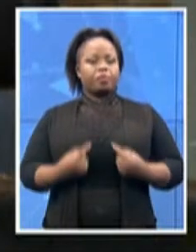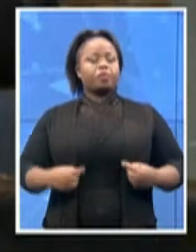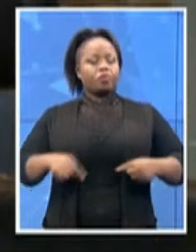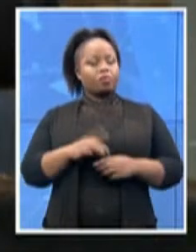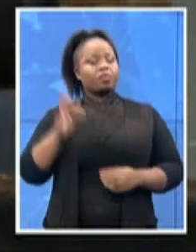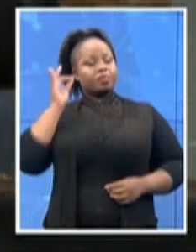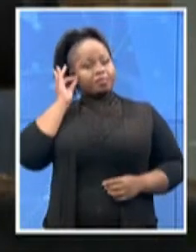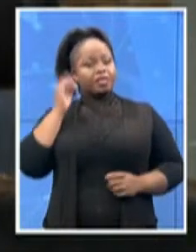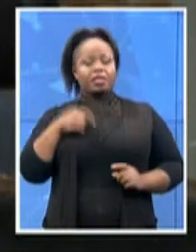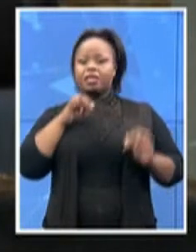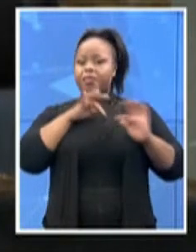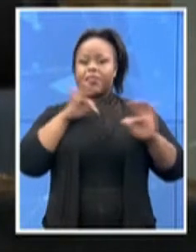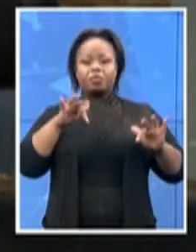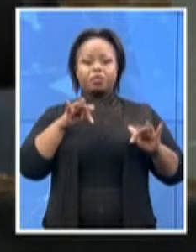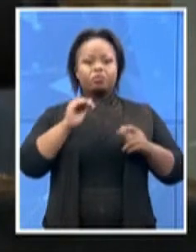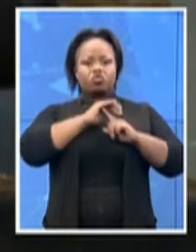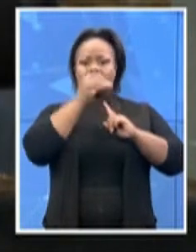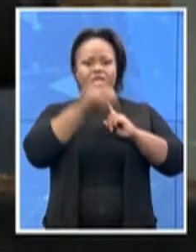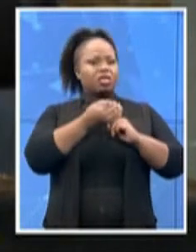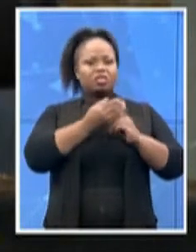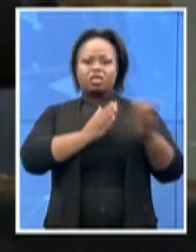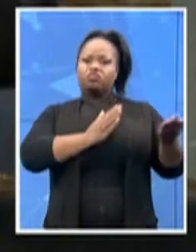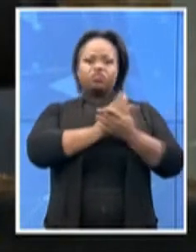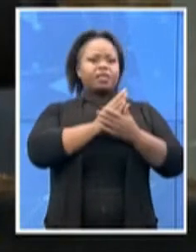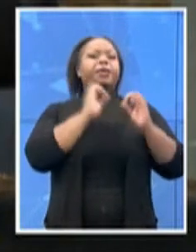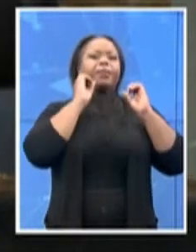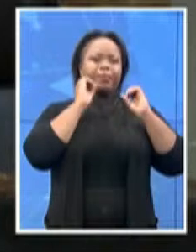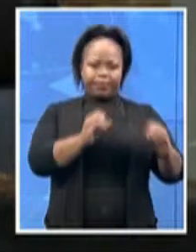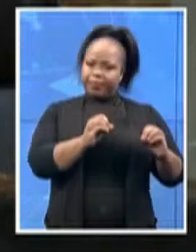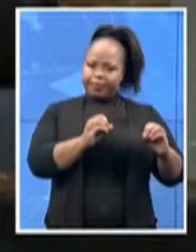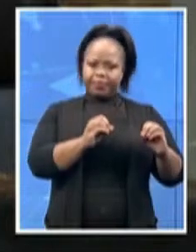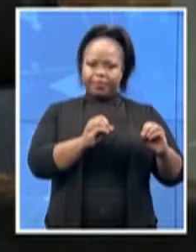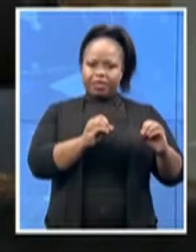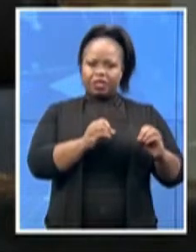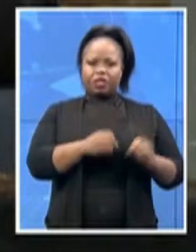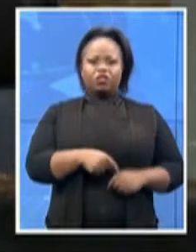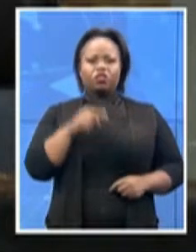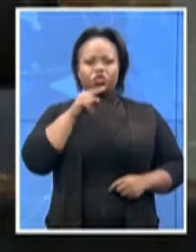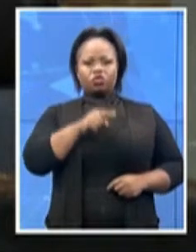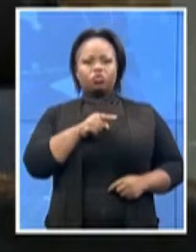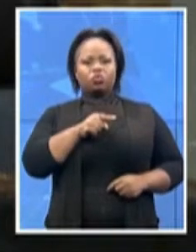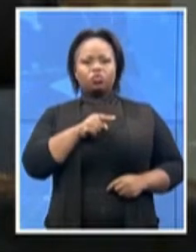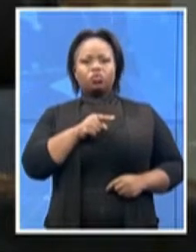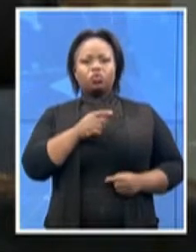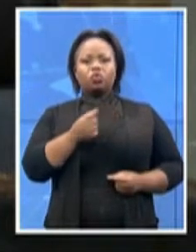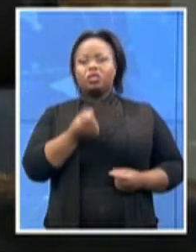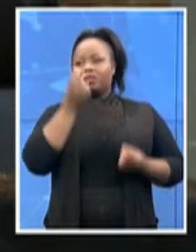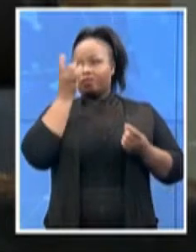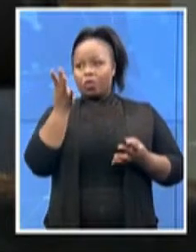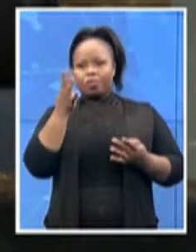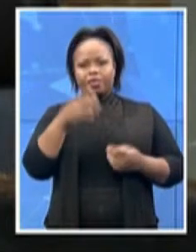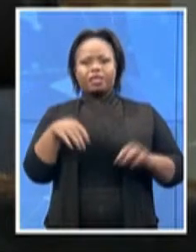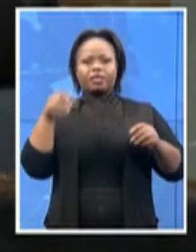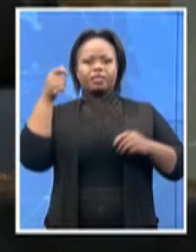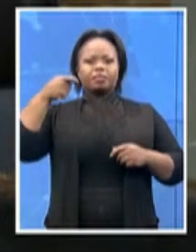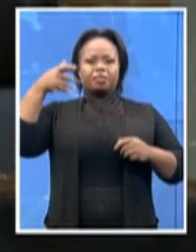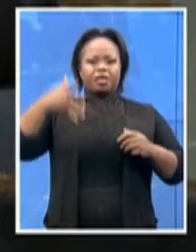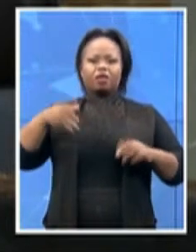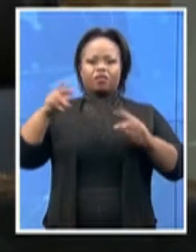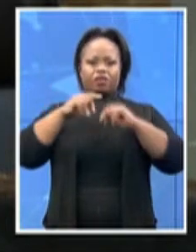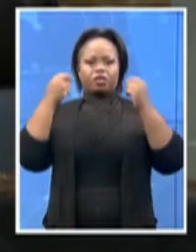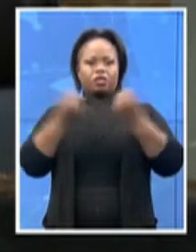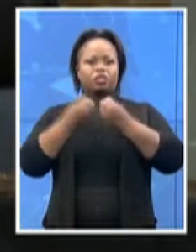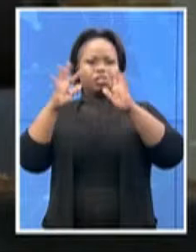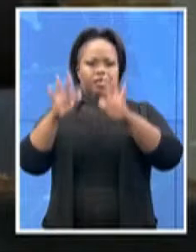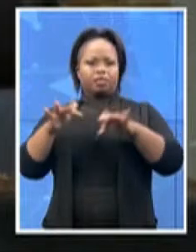remedial action she had issued against the Speaker of the National Assembly, the National Director of Public Prosecutions,